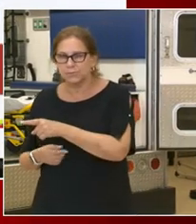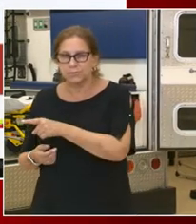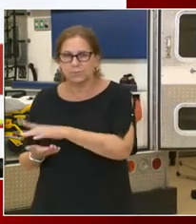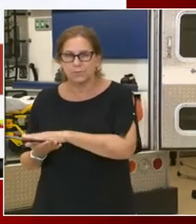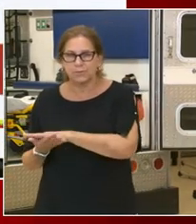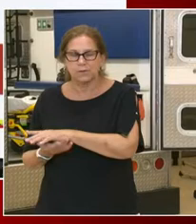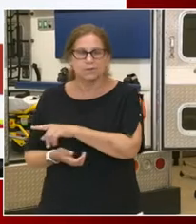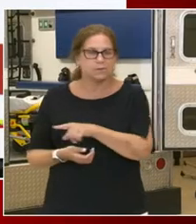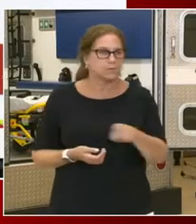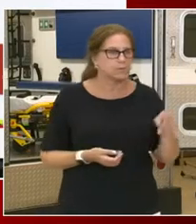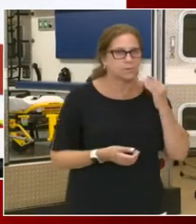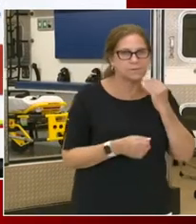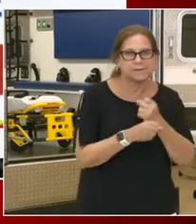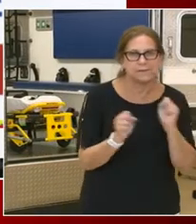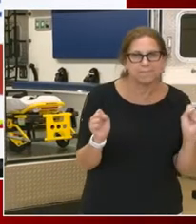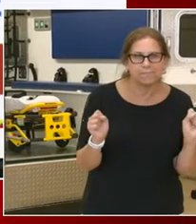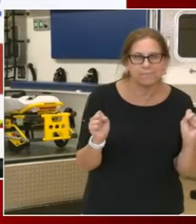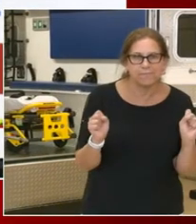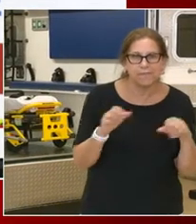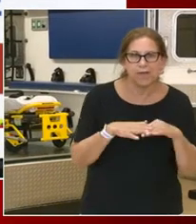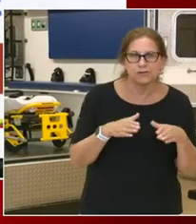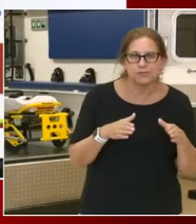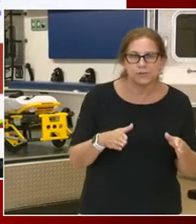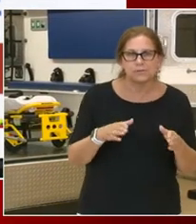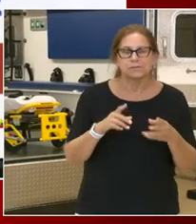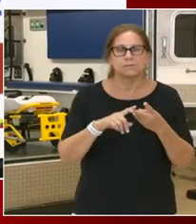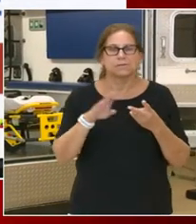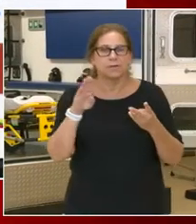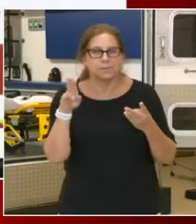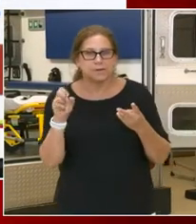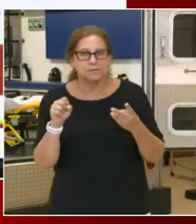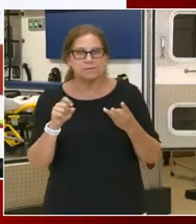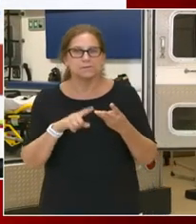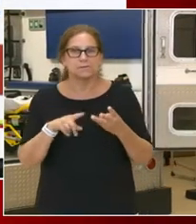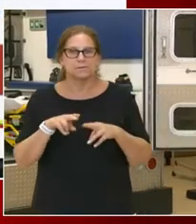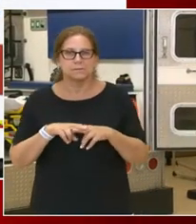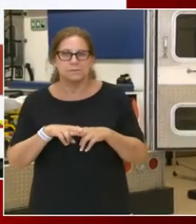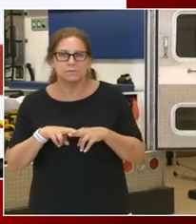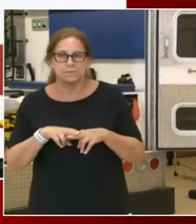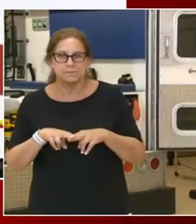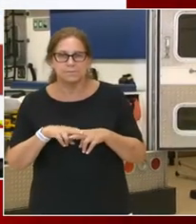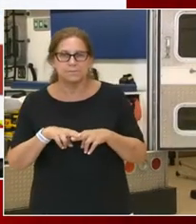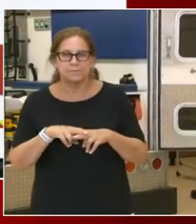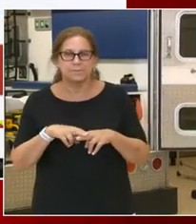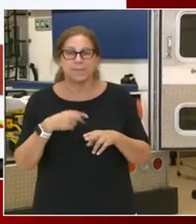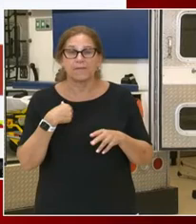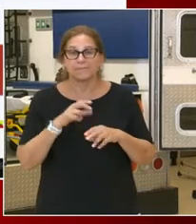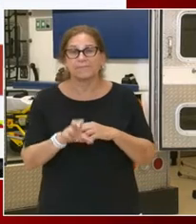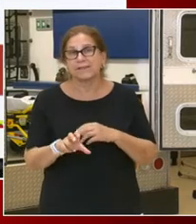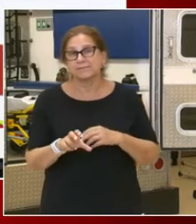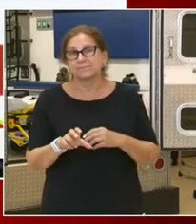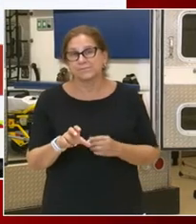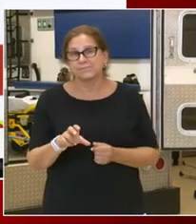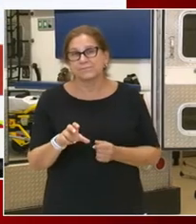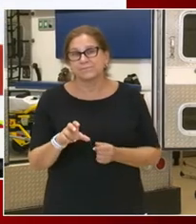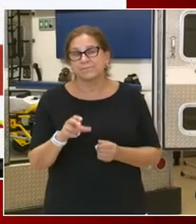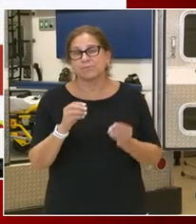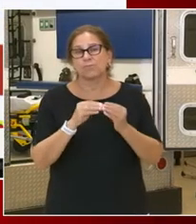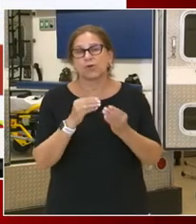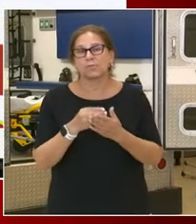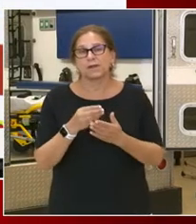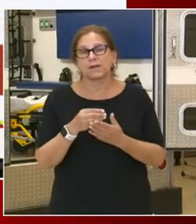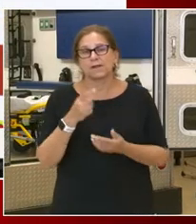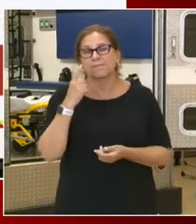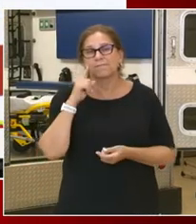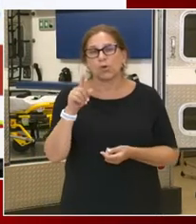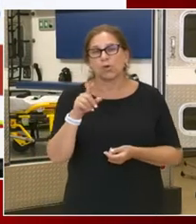23 schools that will have access to vans that they can use however their communities deem fit to keep their students safe in the